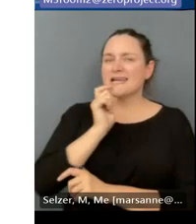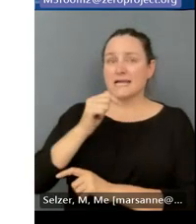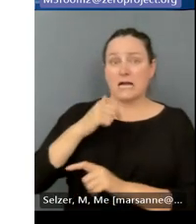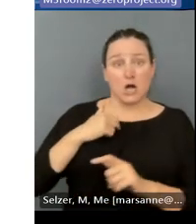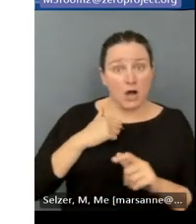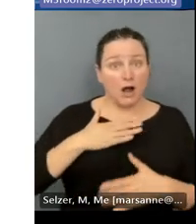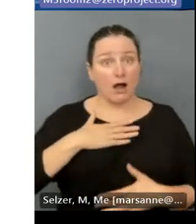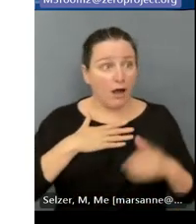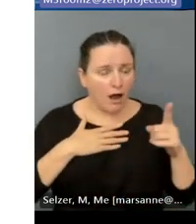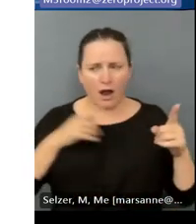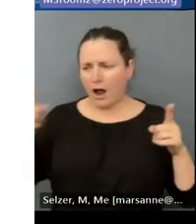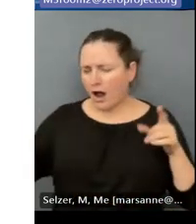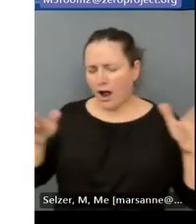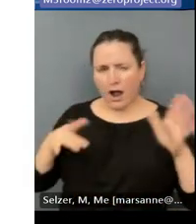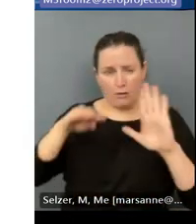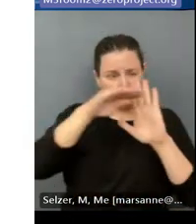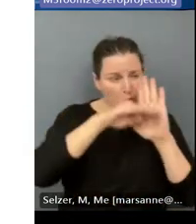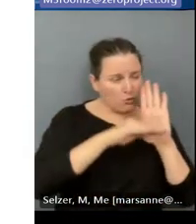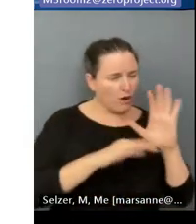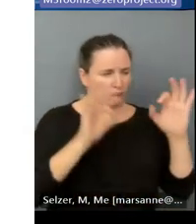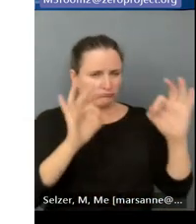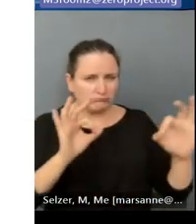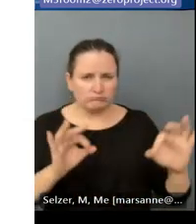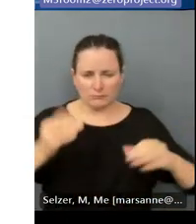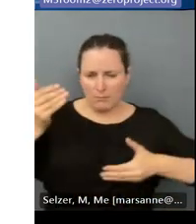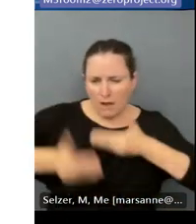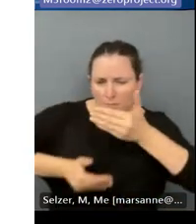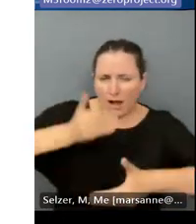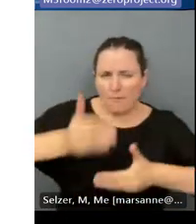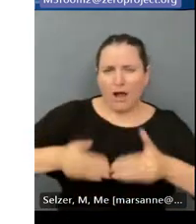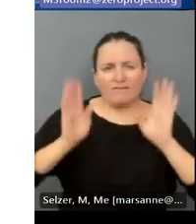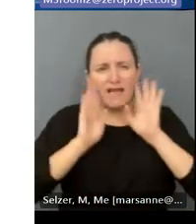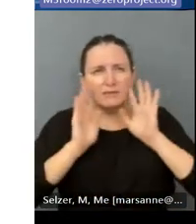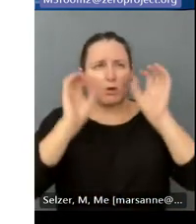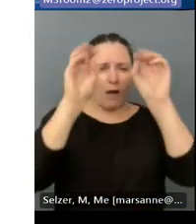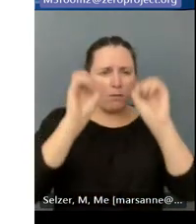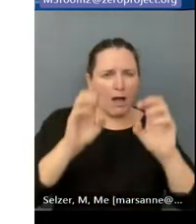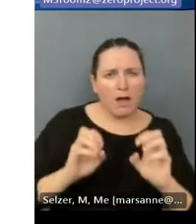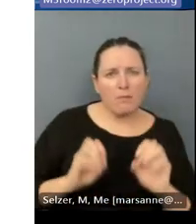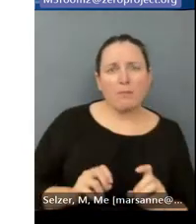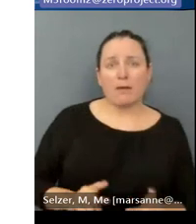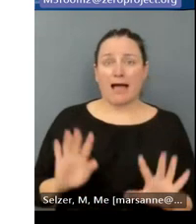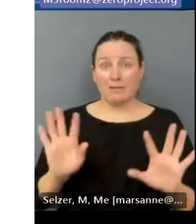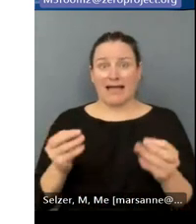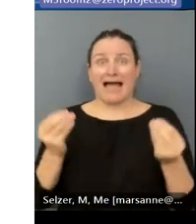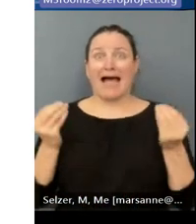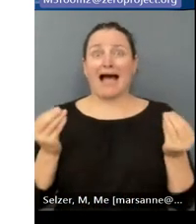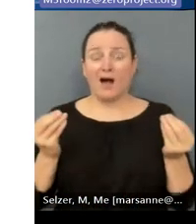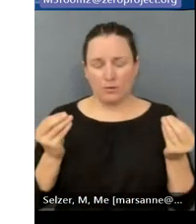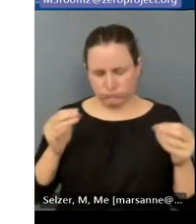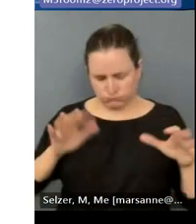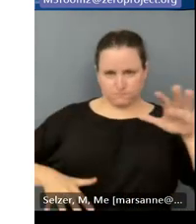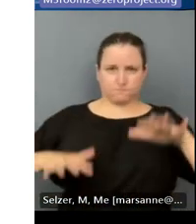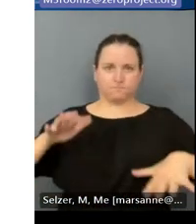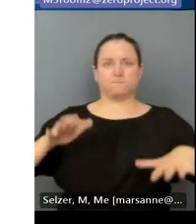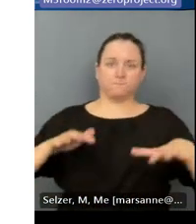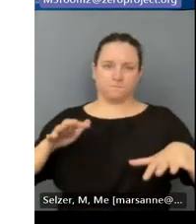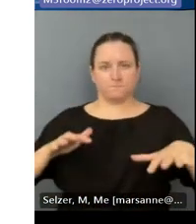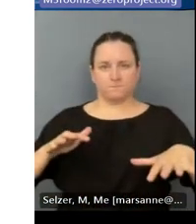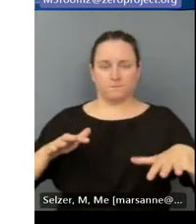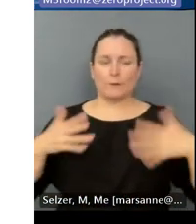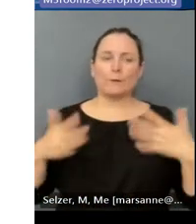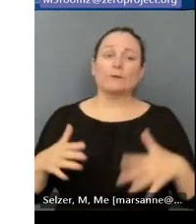quality programming on a week-by-week basis that really is in touch with the population. You need to really be